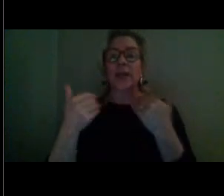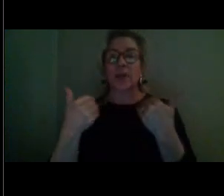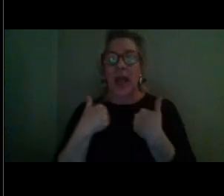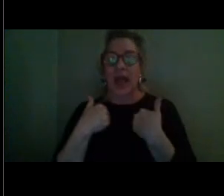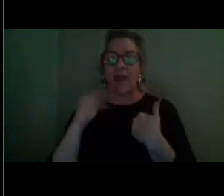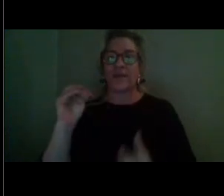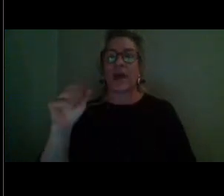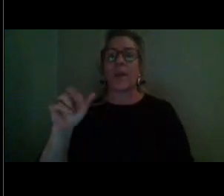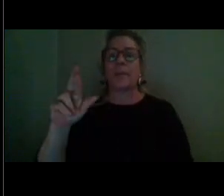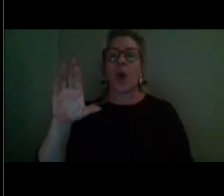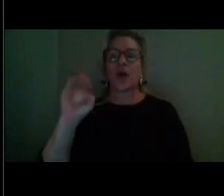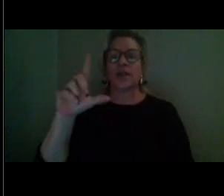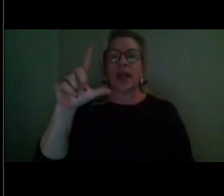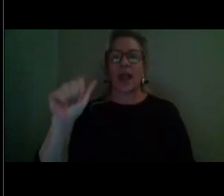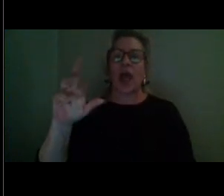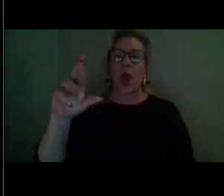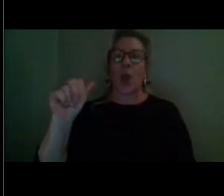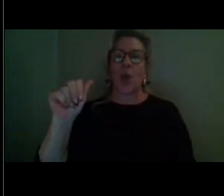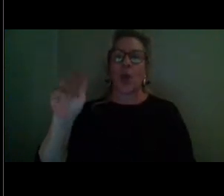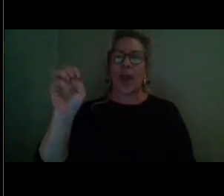Marcella Renzi.